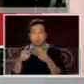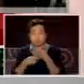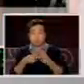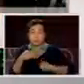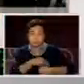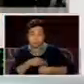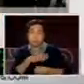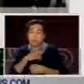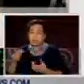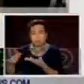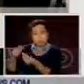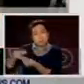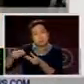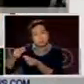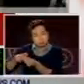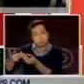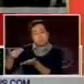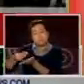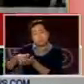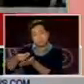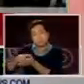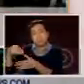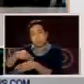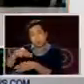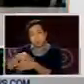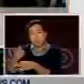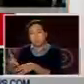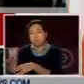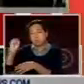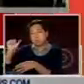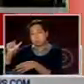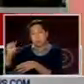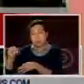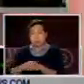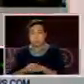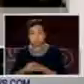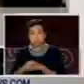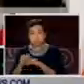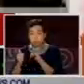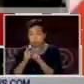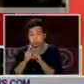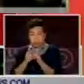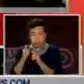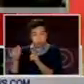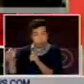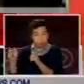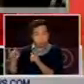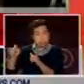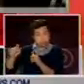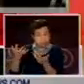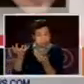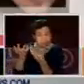N. Let us begin with this threshold question. Did this omission amount to an impeachable offense?